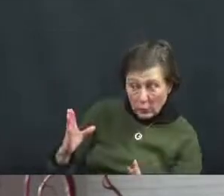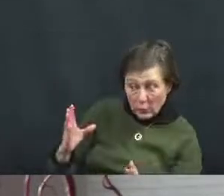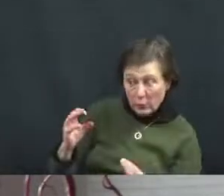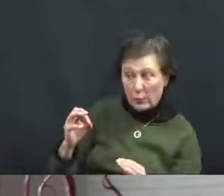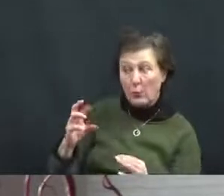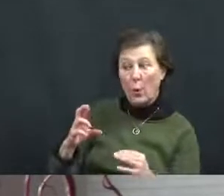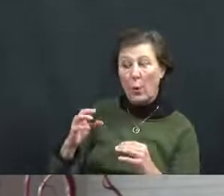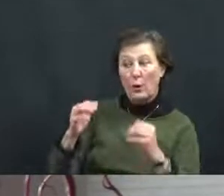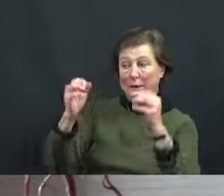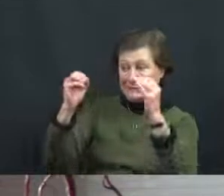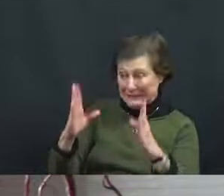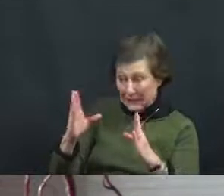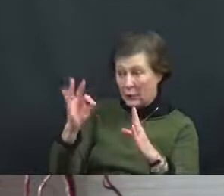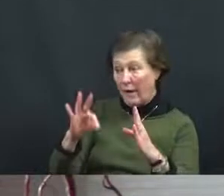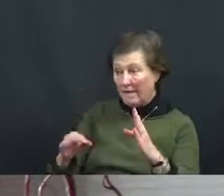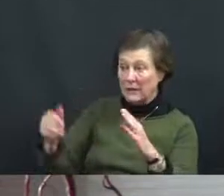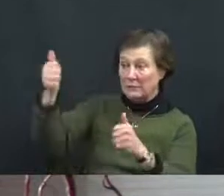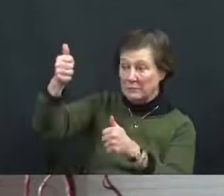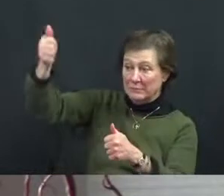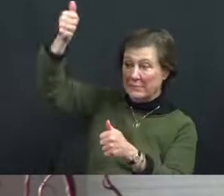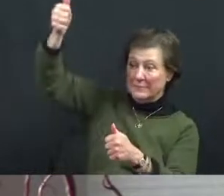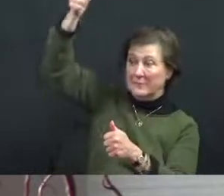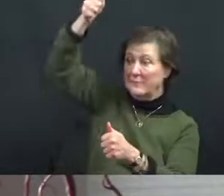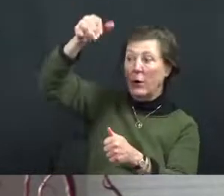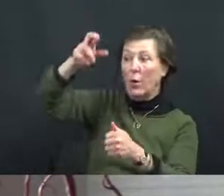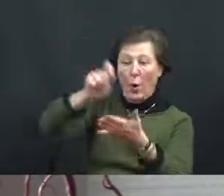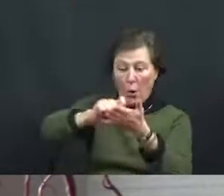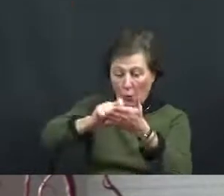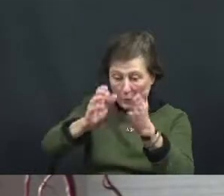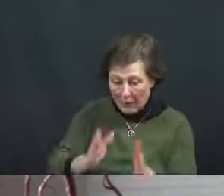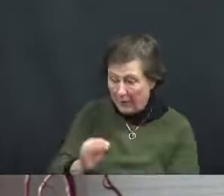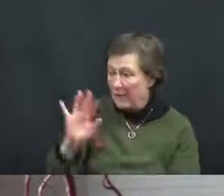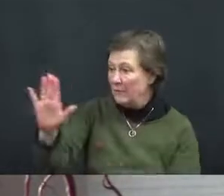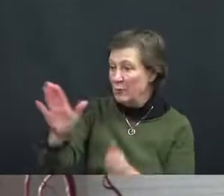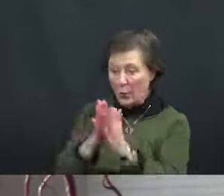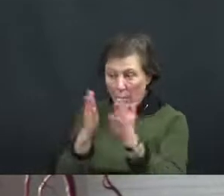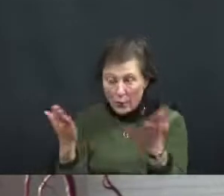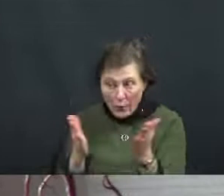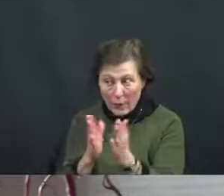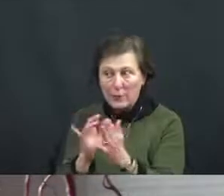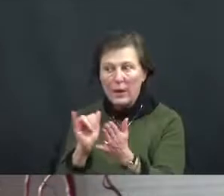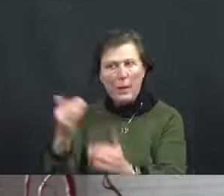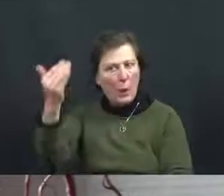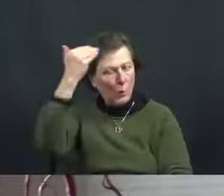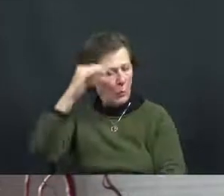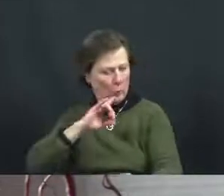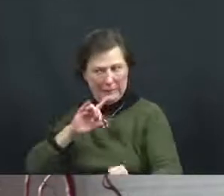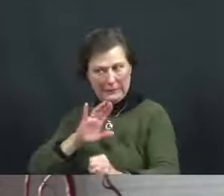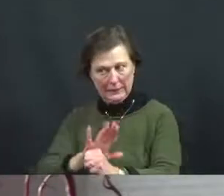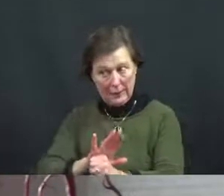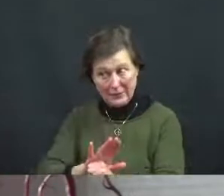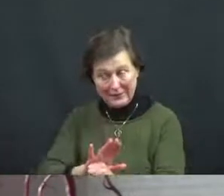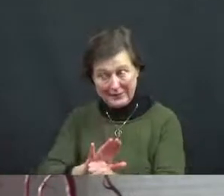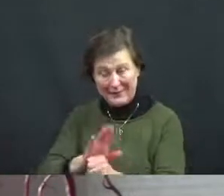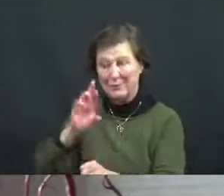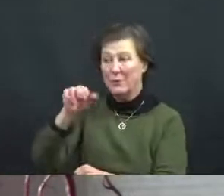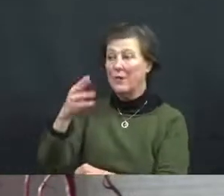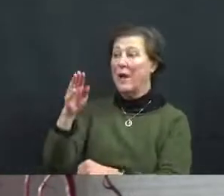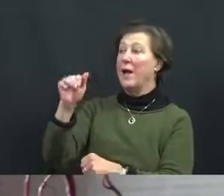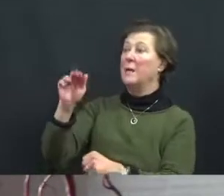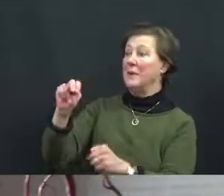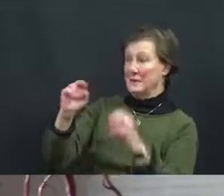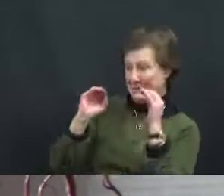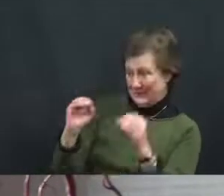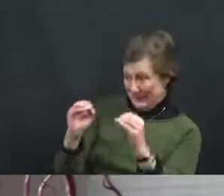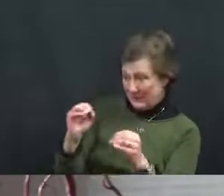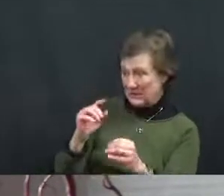teacher of teachers or any author of your scriptures who knows and guarantees the Brahman teachings